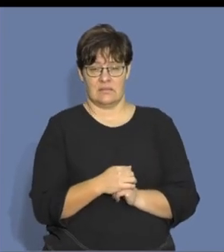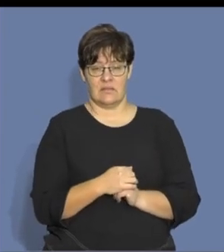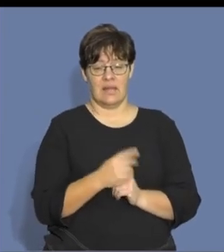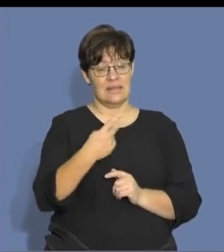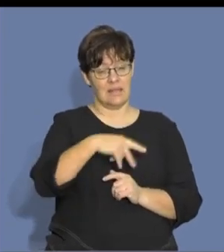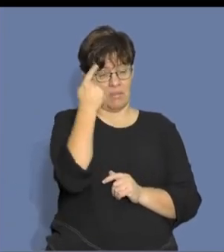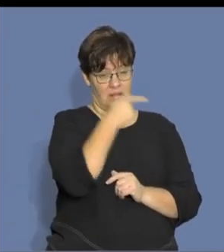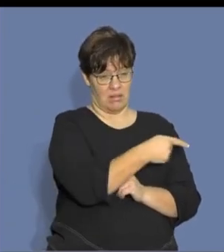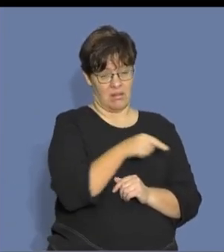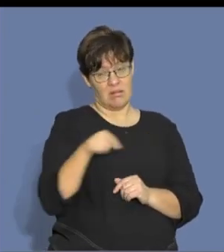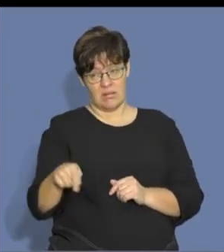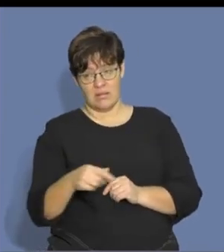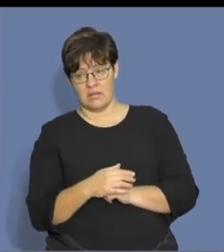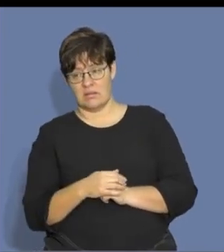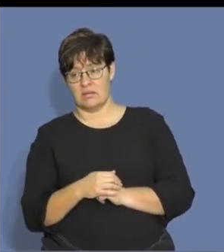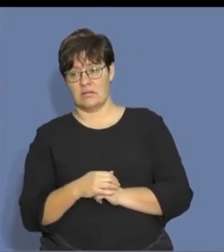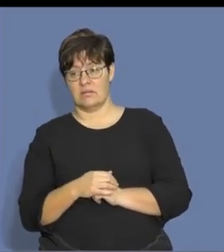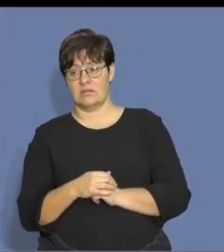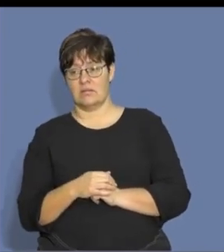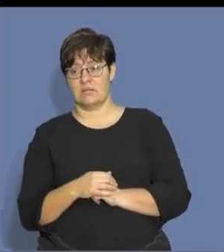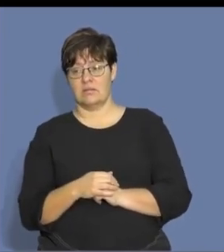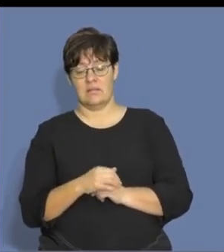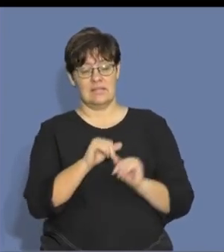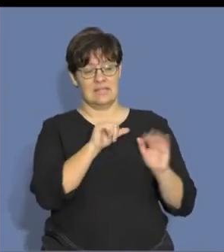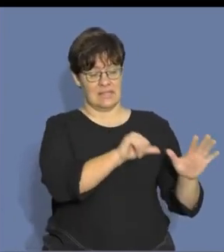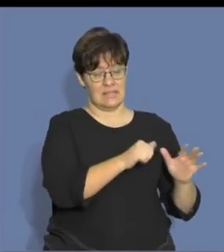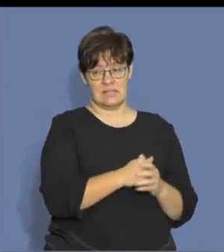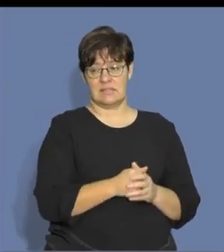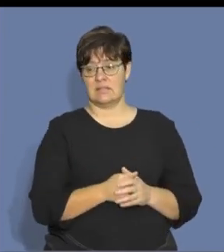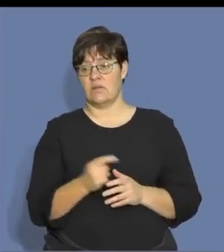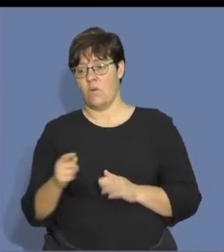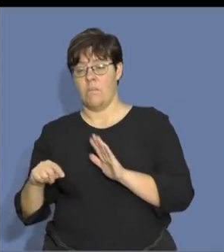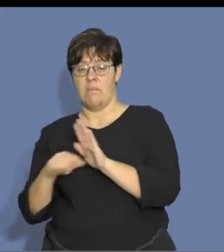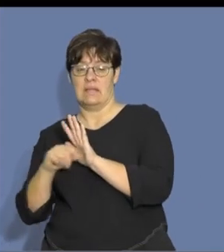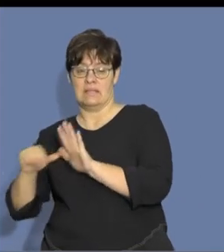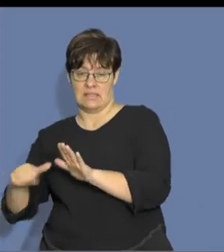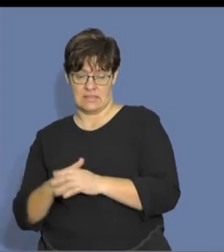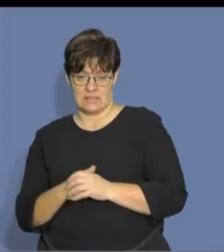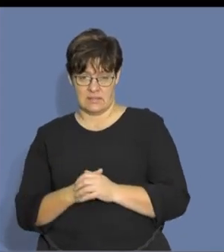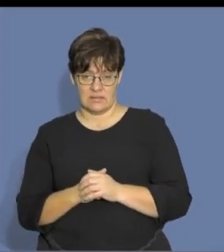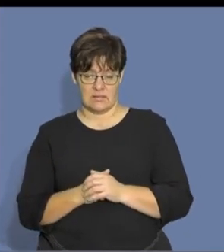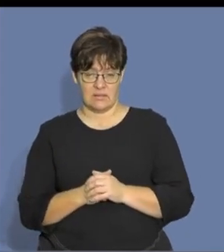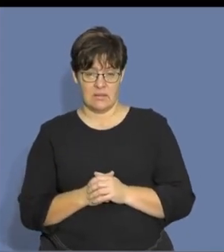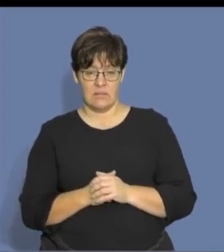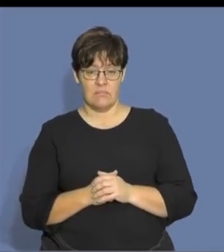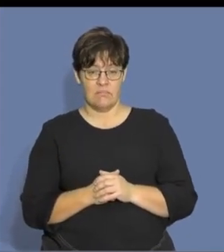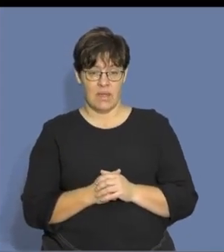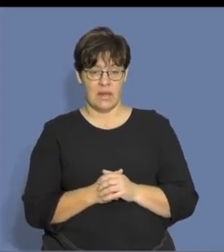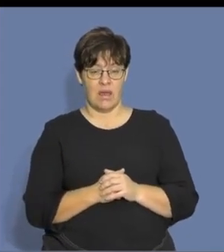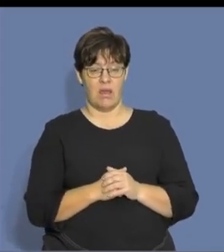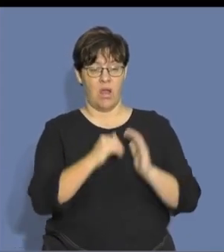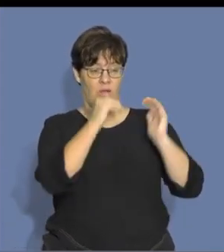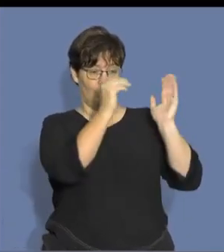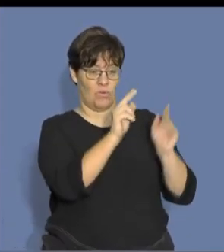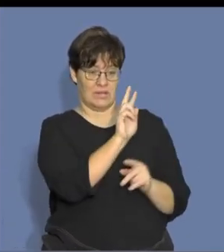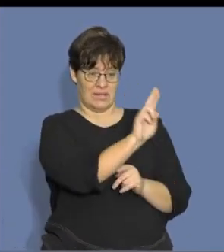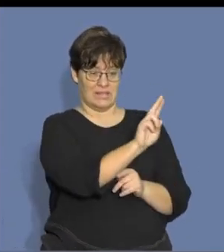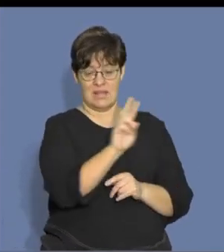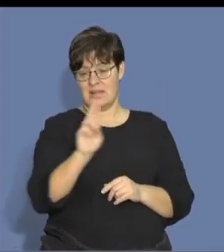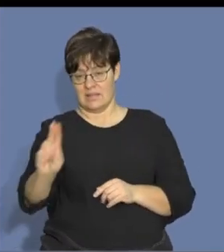twice that of the Y coordinate, and so it's going to be 6 or minus 6. Those are the 2 coordinates